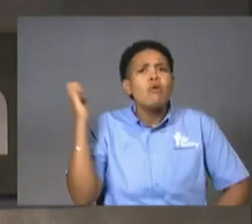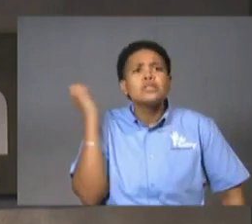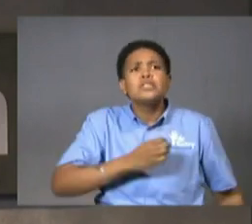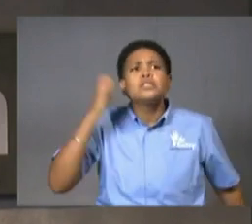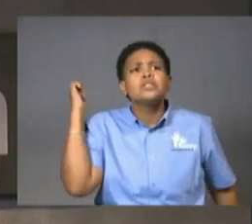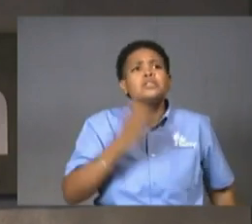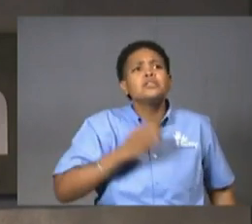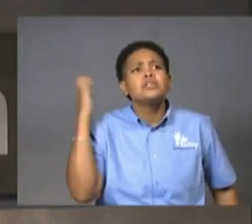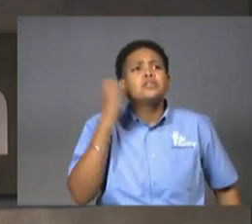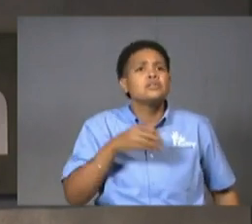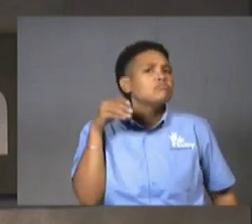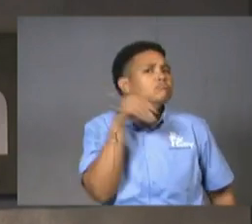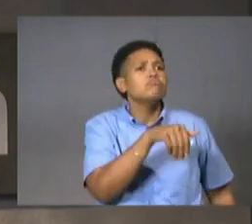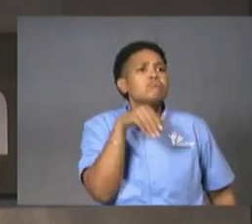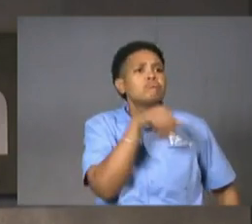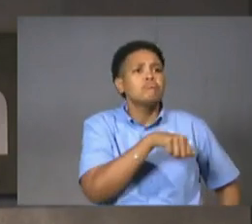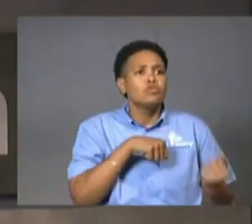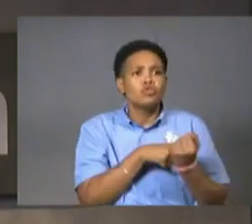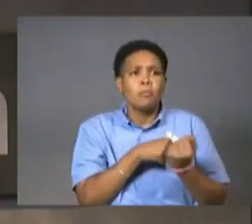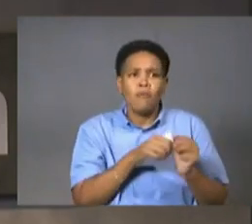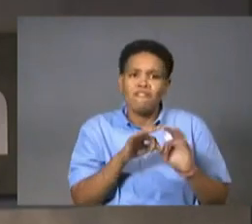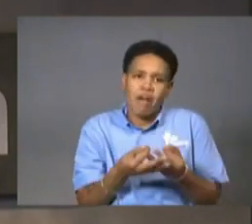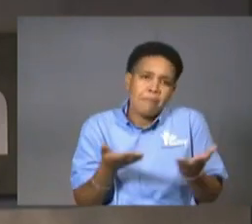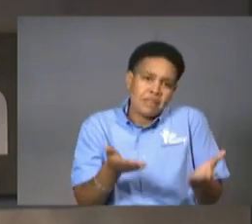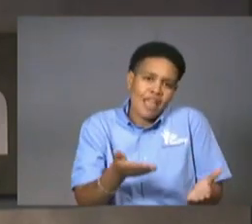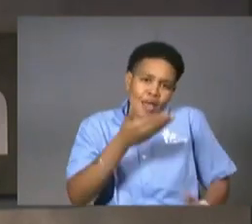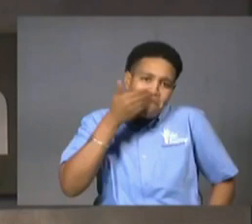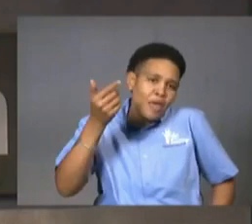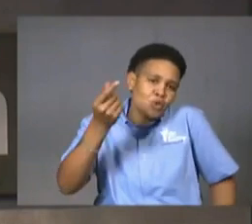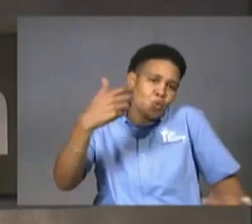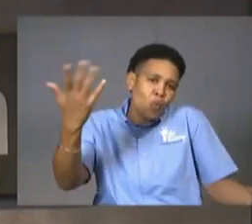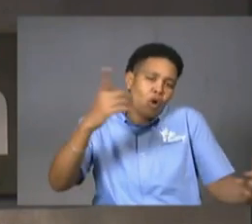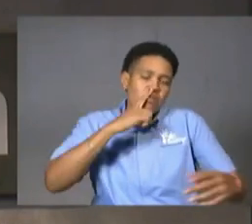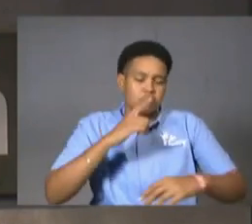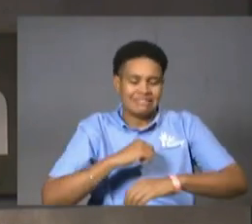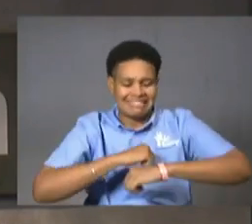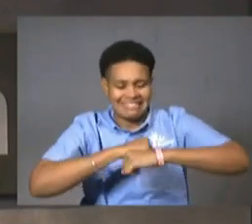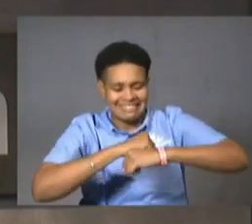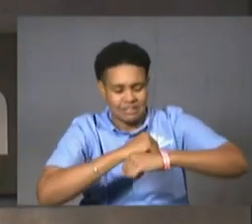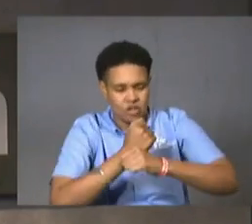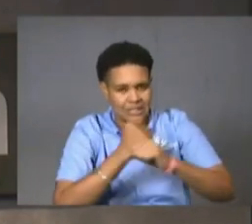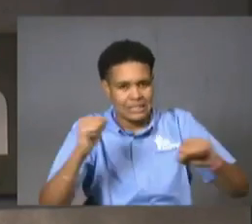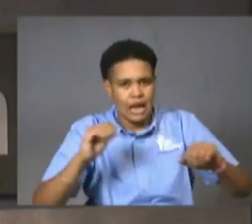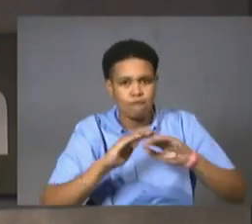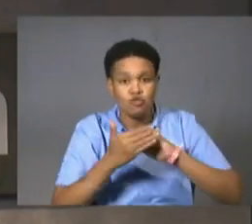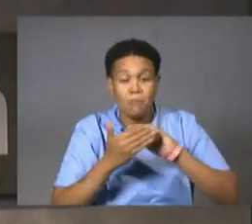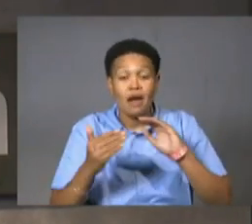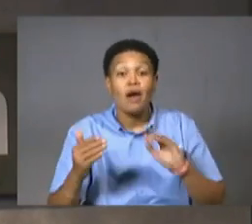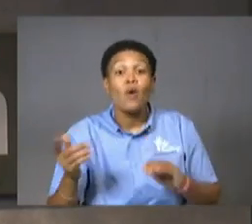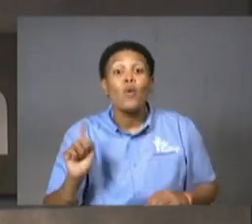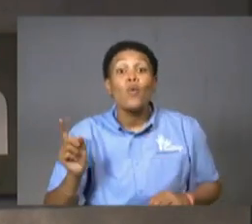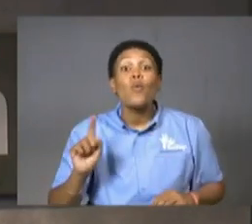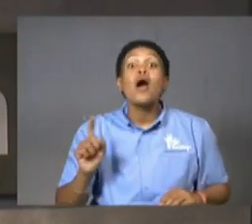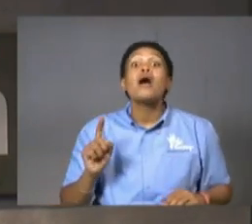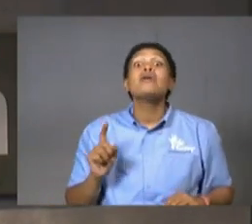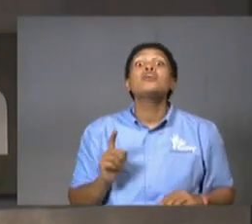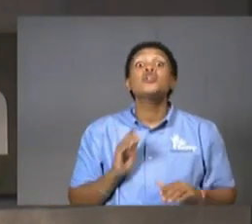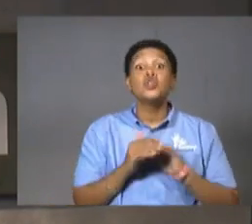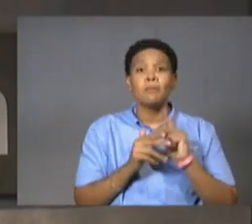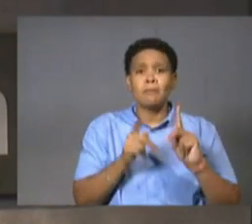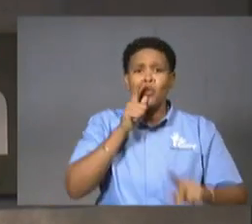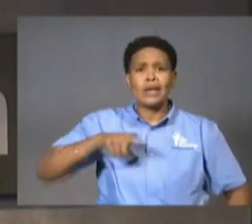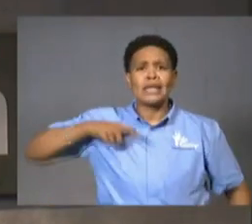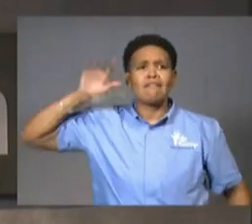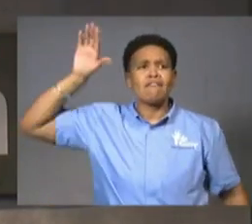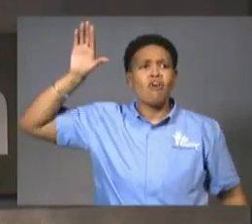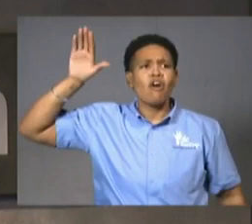here. The best thing we can do is to create a safe and secure Jamaica that the diaspora residents will feel